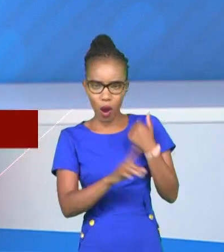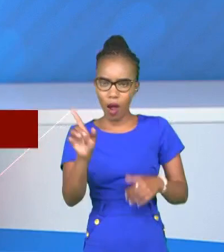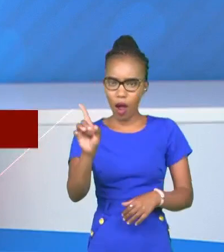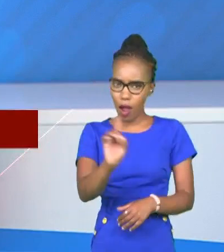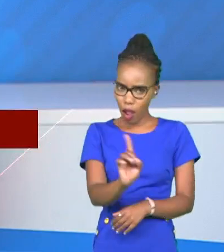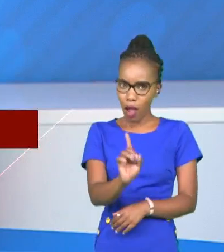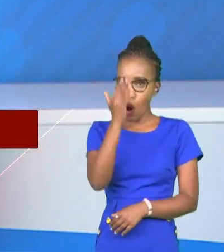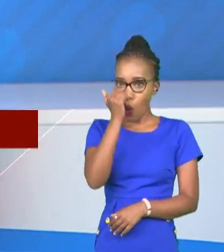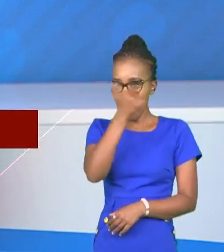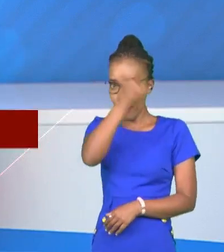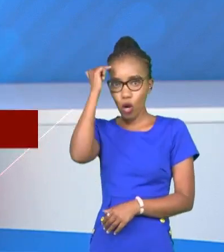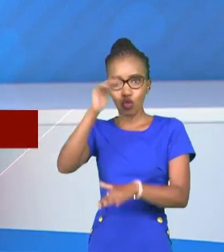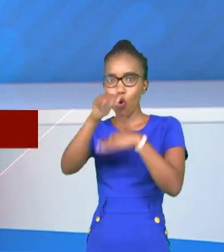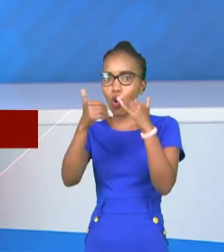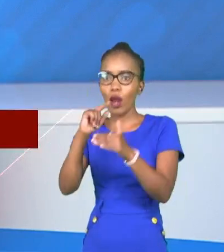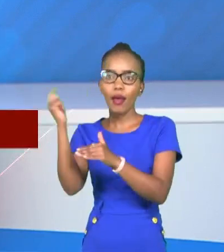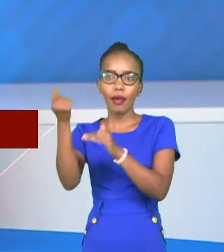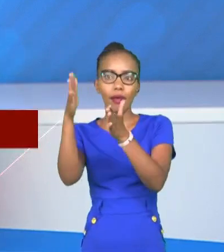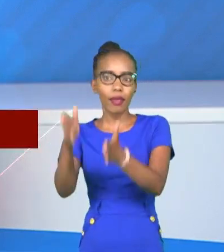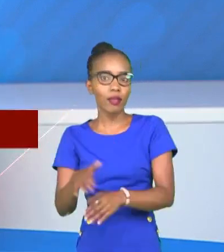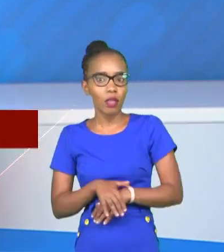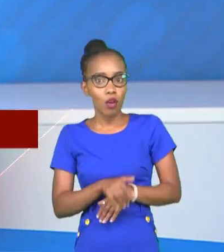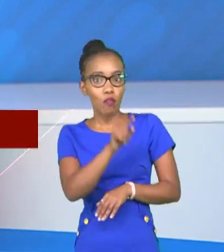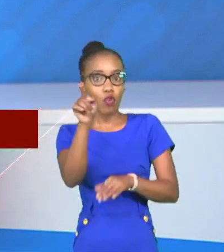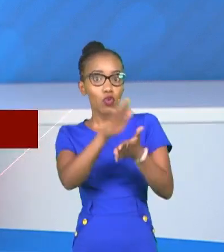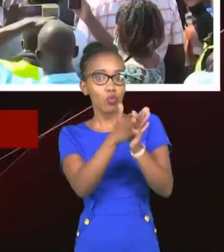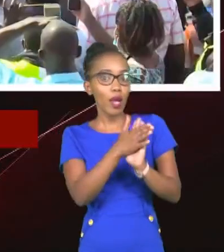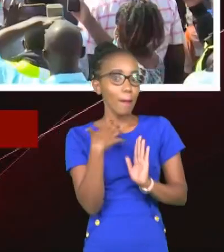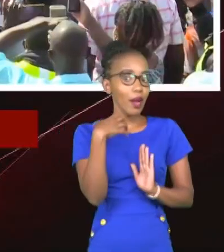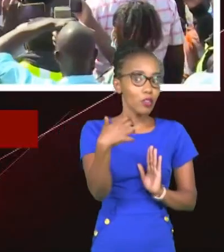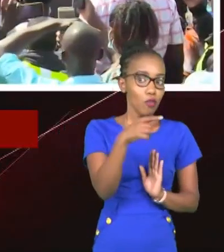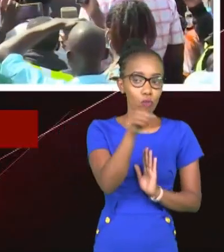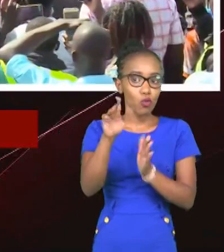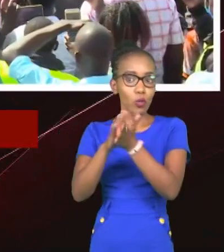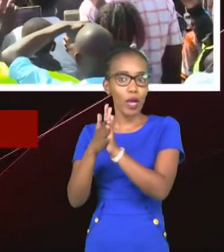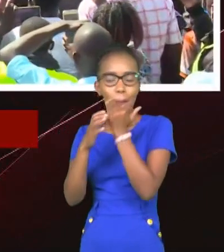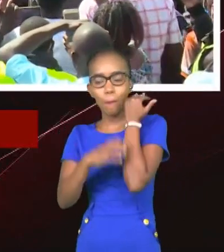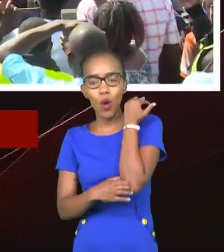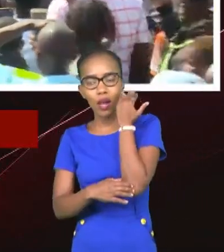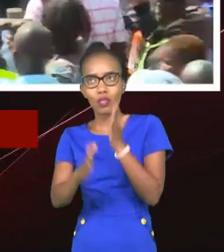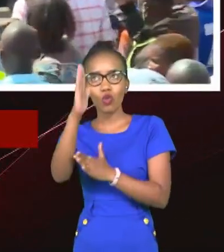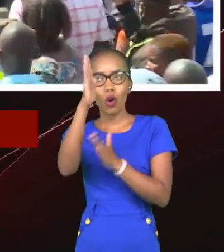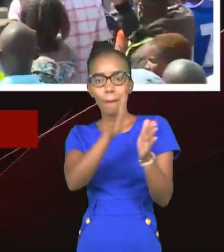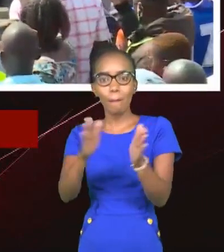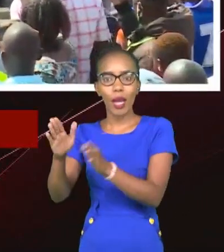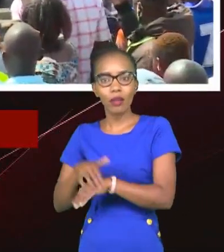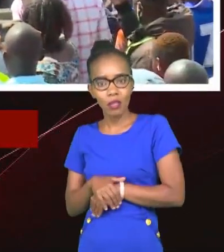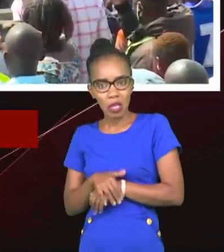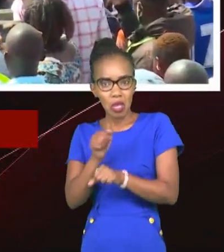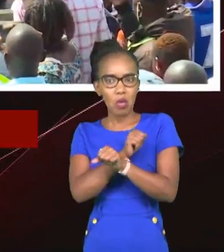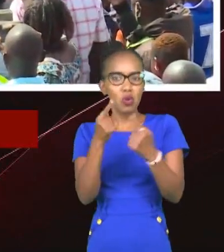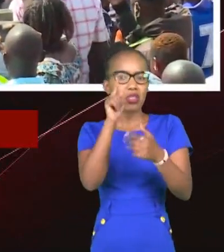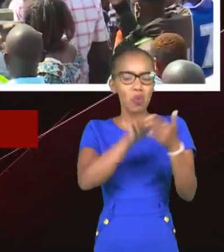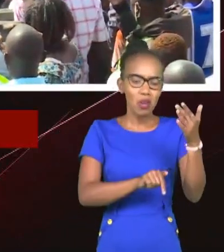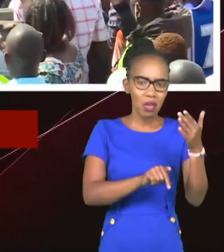Because we are all Kenyans. And for you to become rich, for me to be hustler, that's a God plan. And you cannot say that if you work